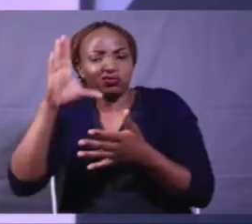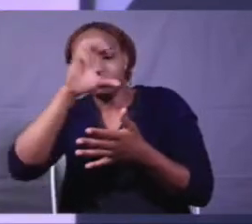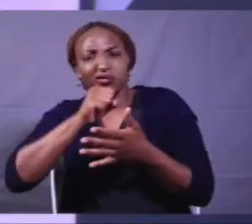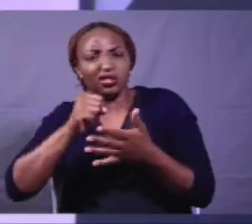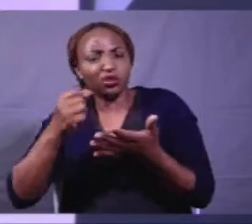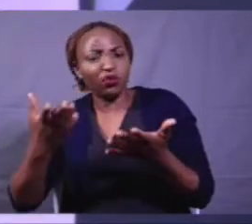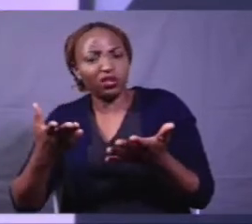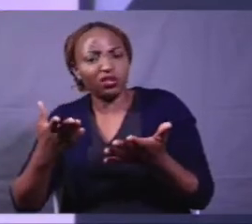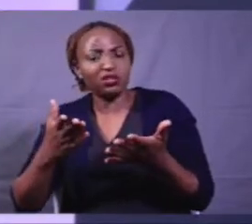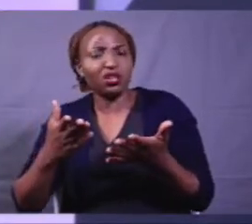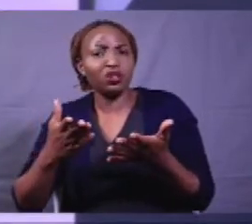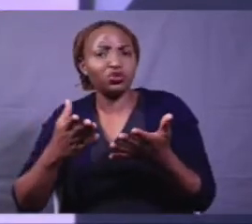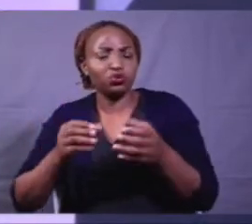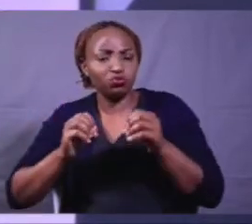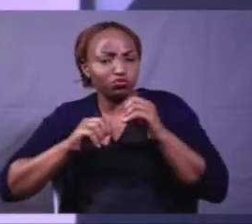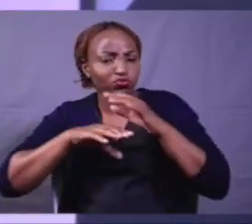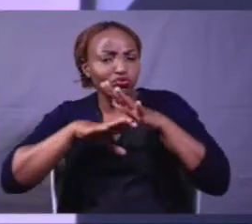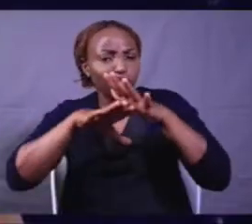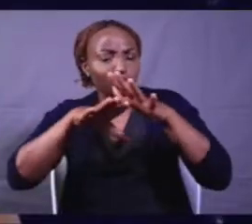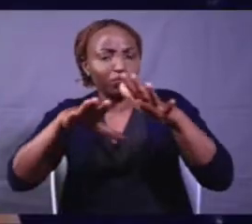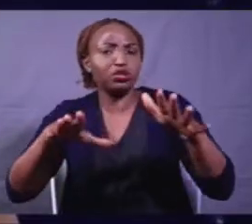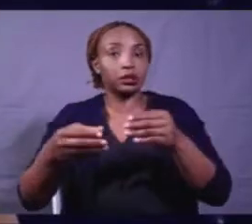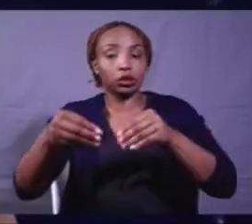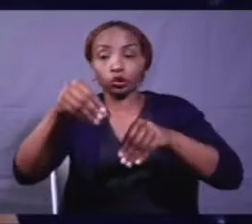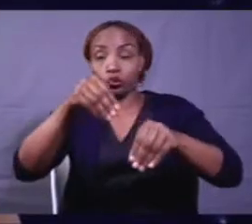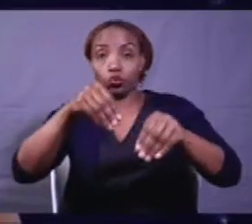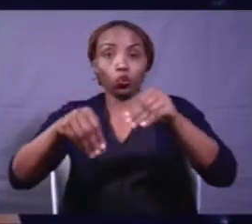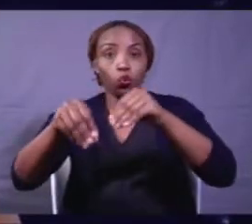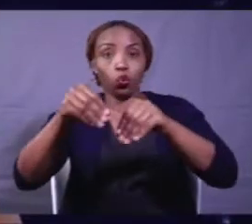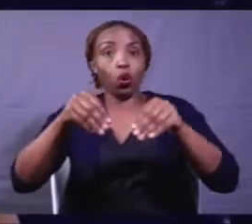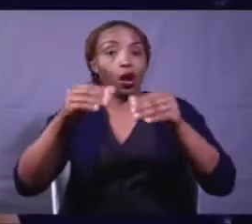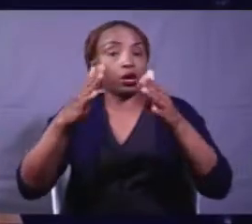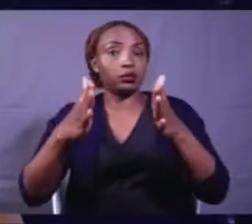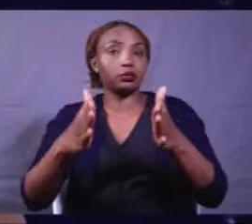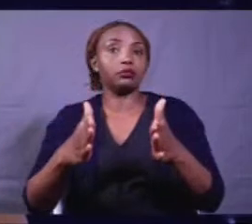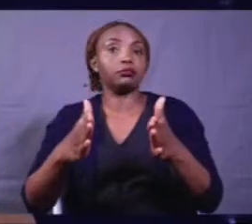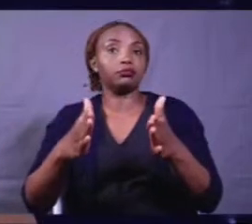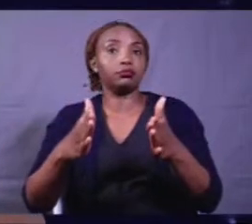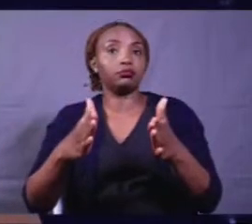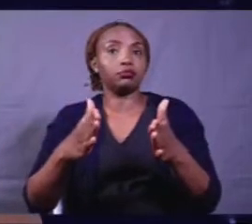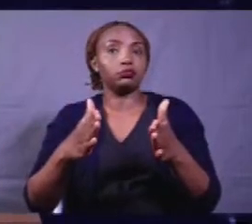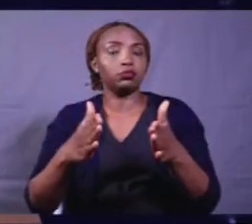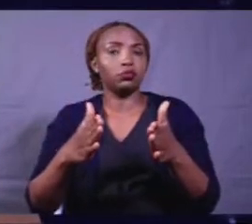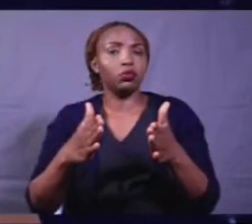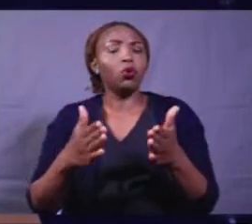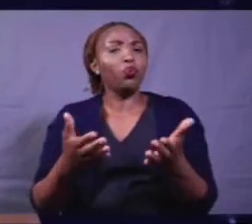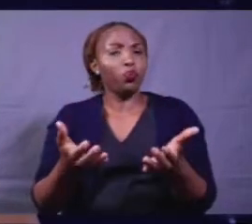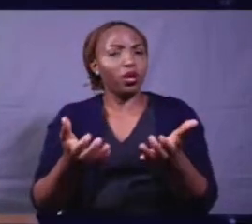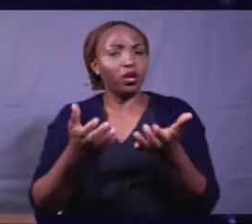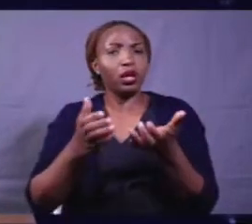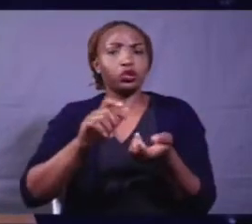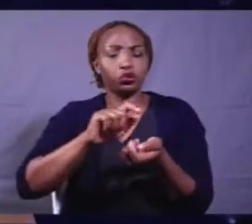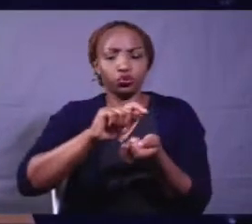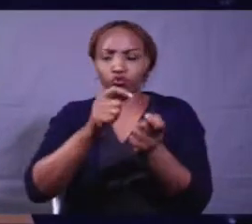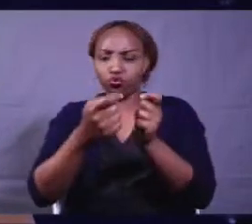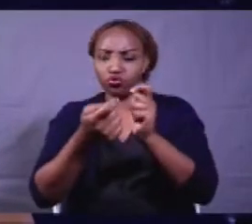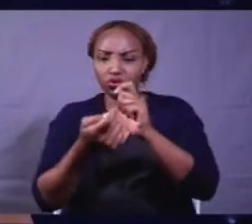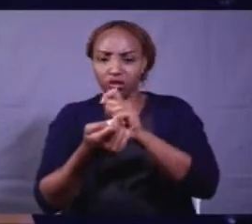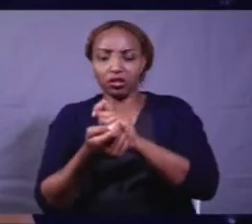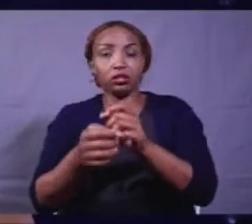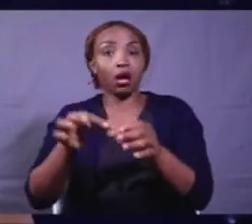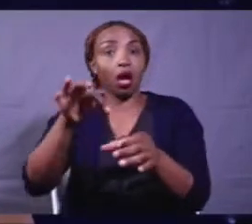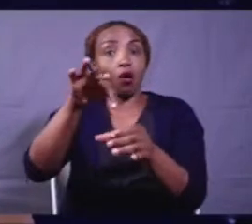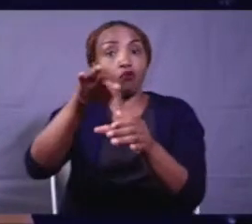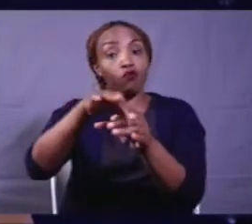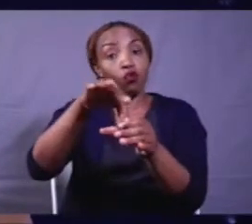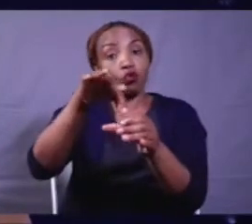in August. What do you have to tell them, Winnie? We need to change our voting patterns. Let us